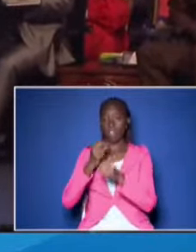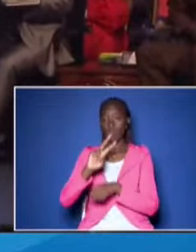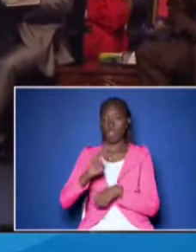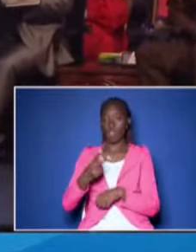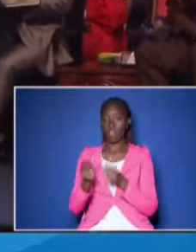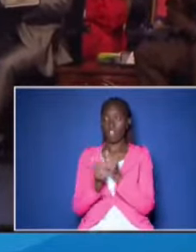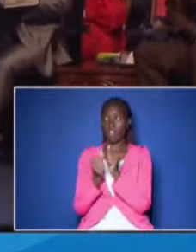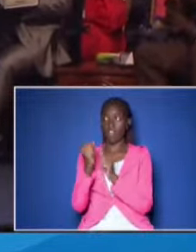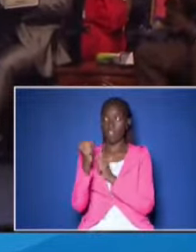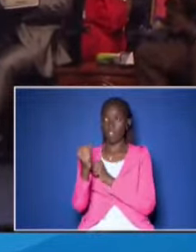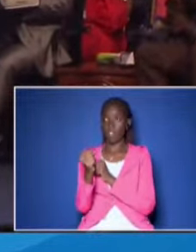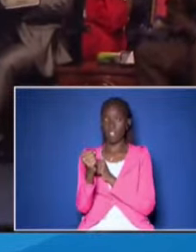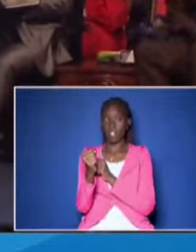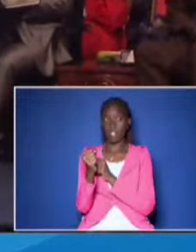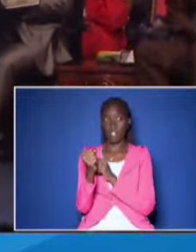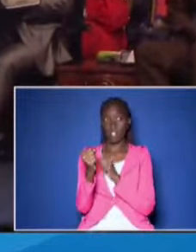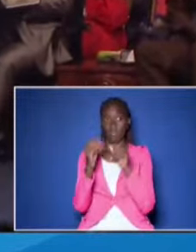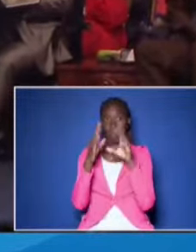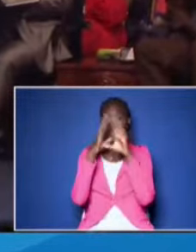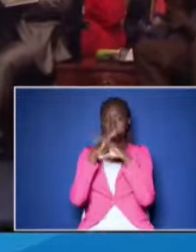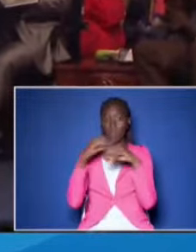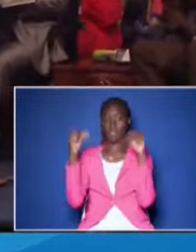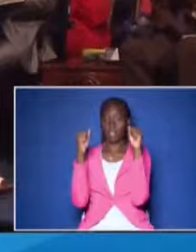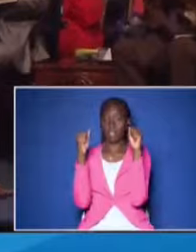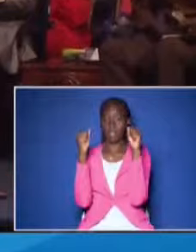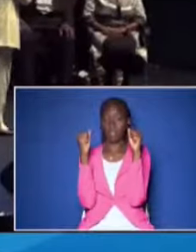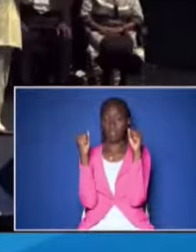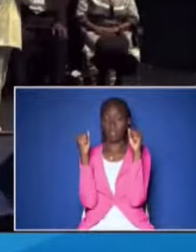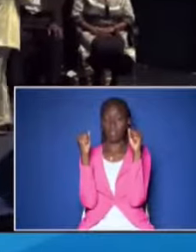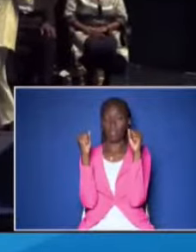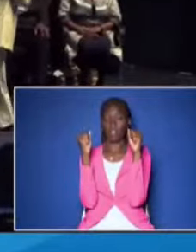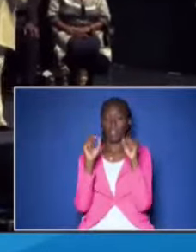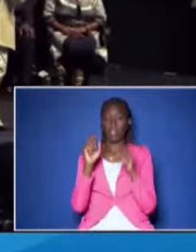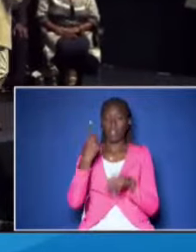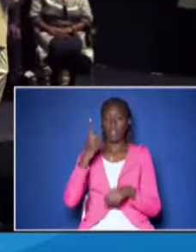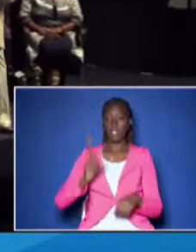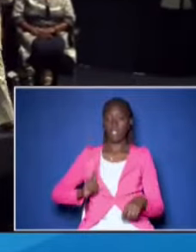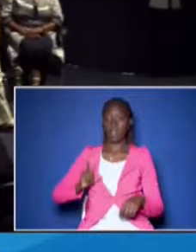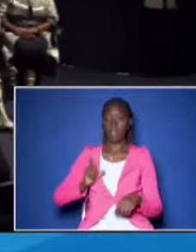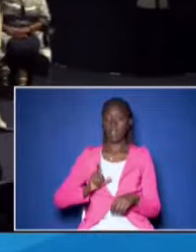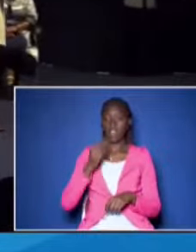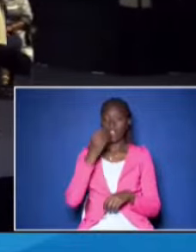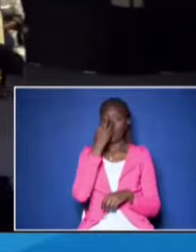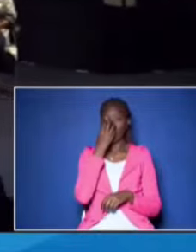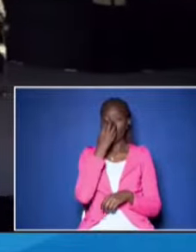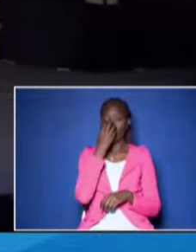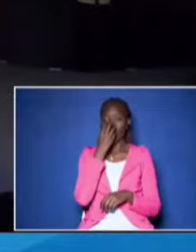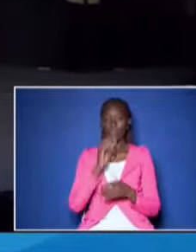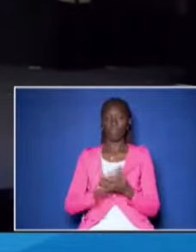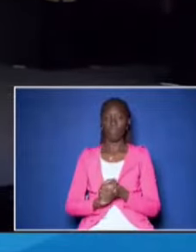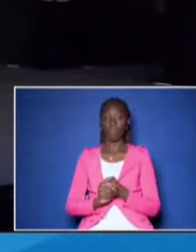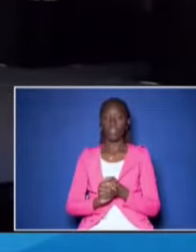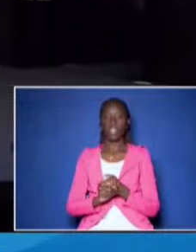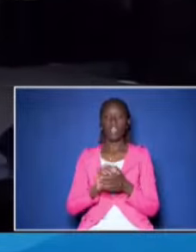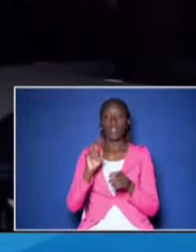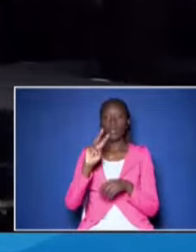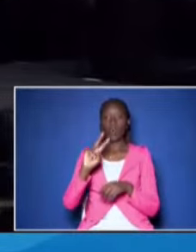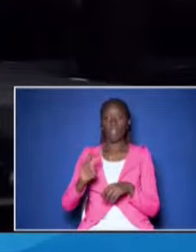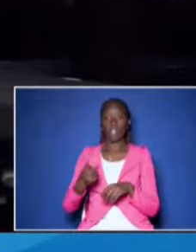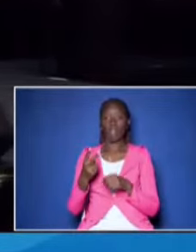2015 Mr President dear first lady in 2015 I